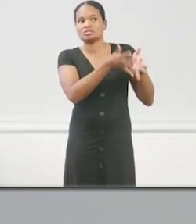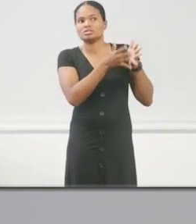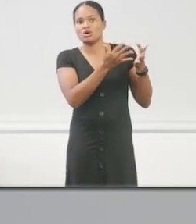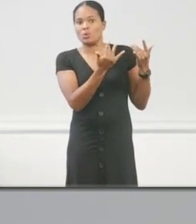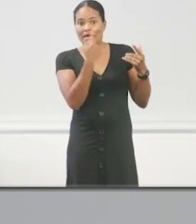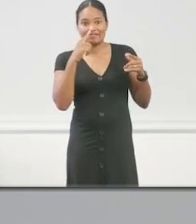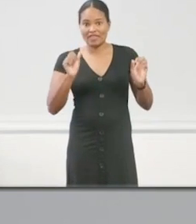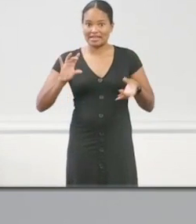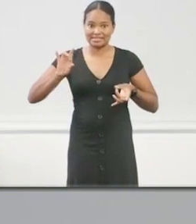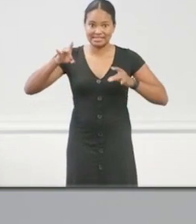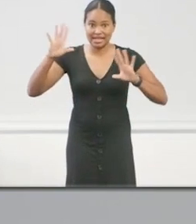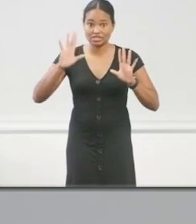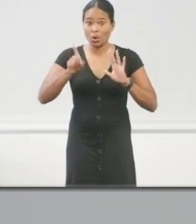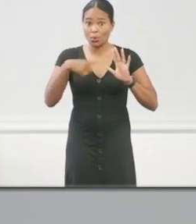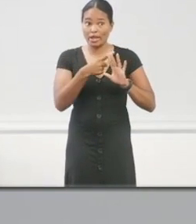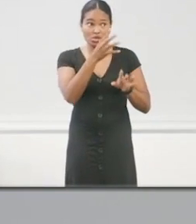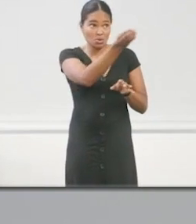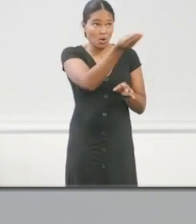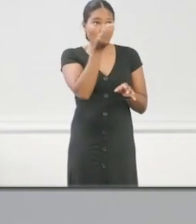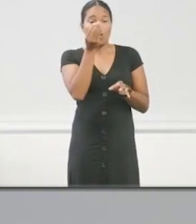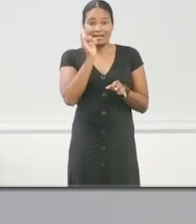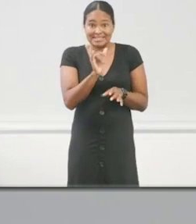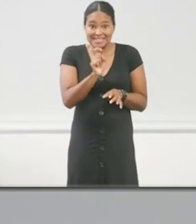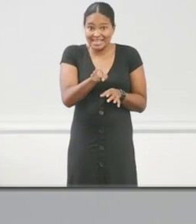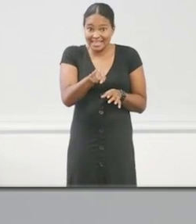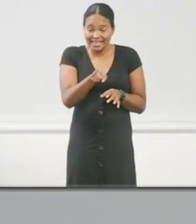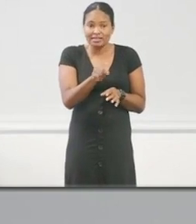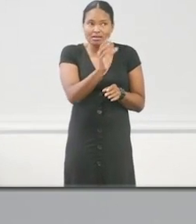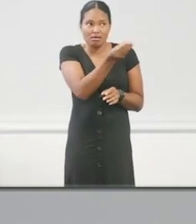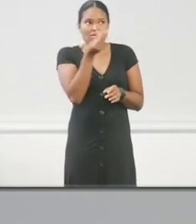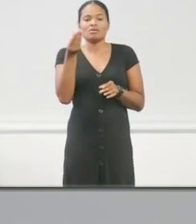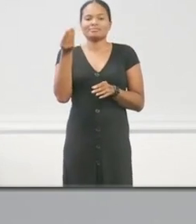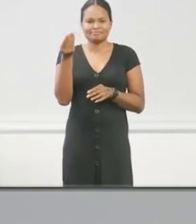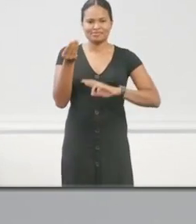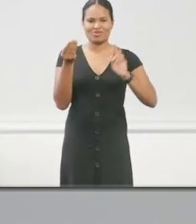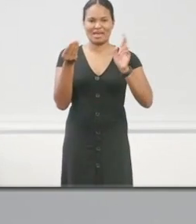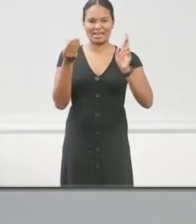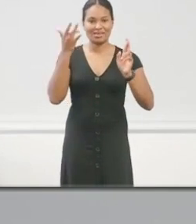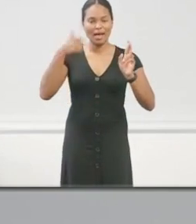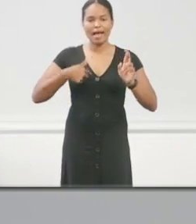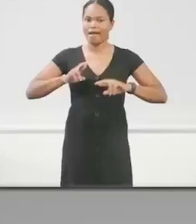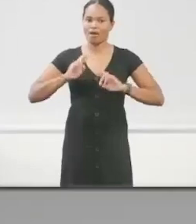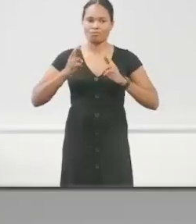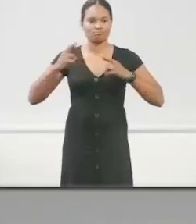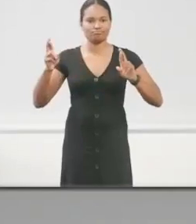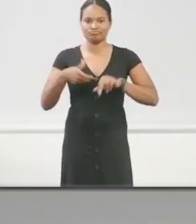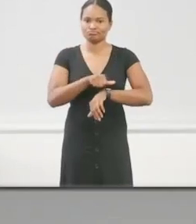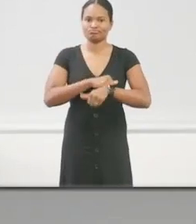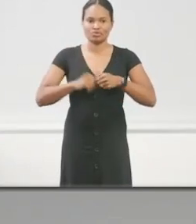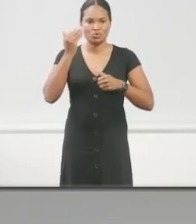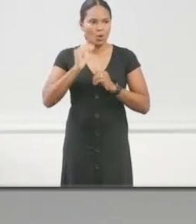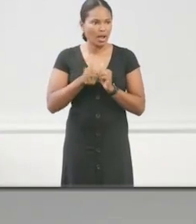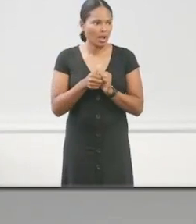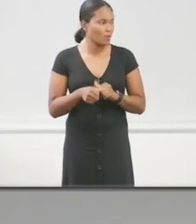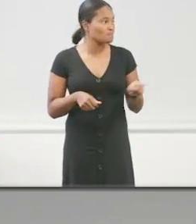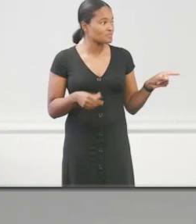you do need to reach for those and bring them out, you are going to be ready because you put the time in ahead of time. So Stan, I know we got like 3 or 4